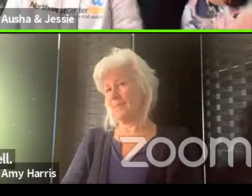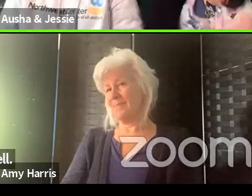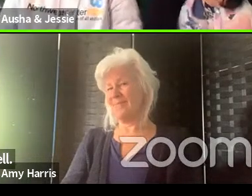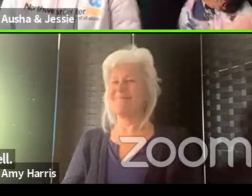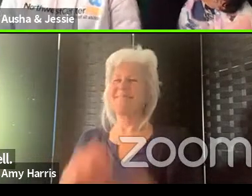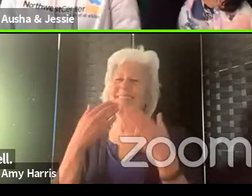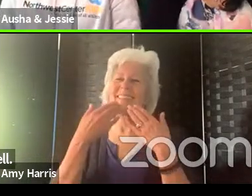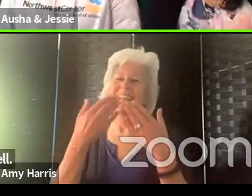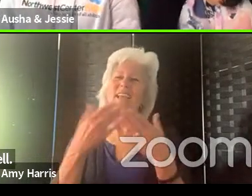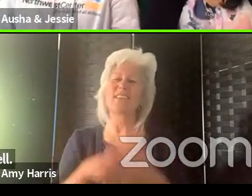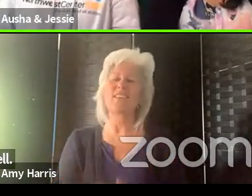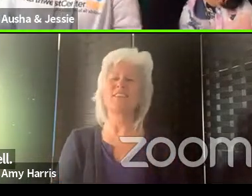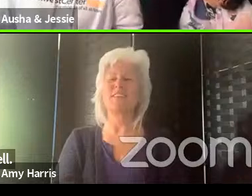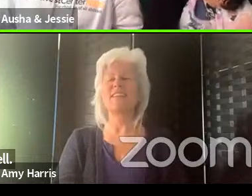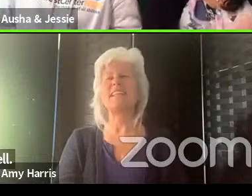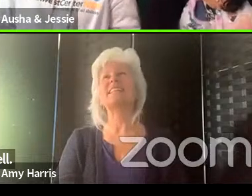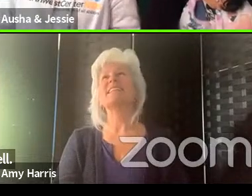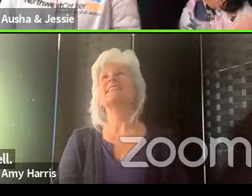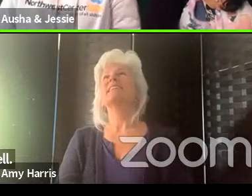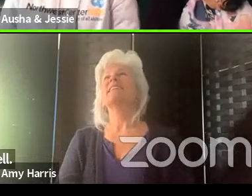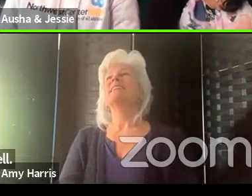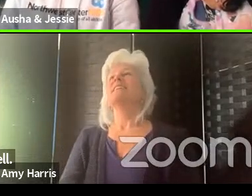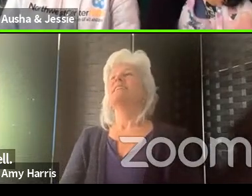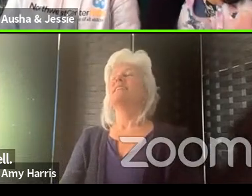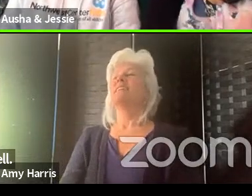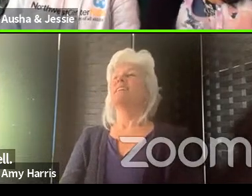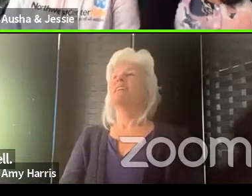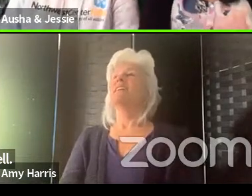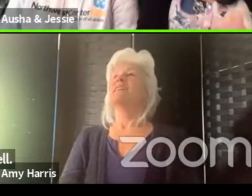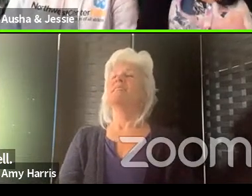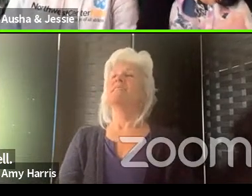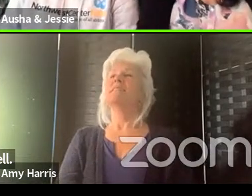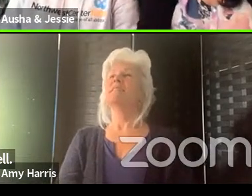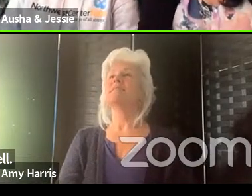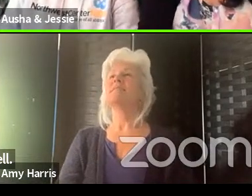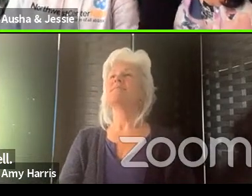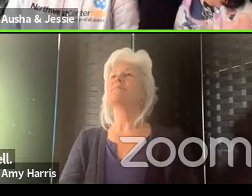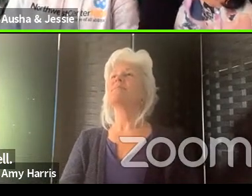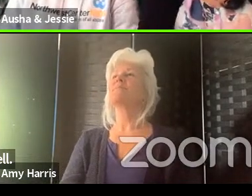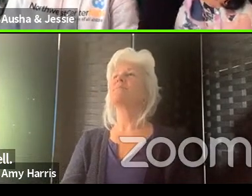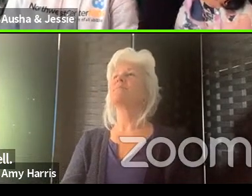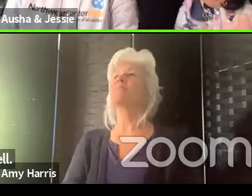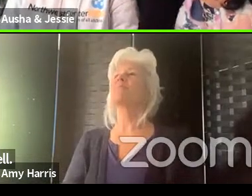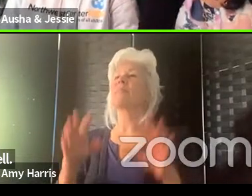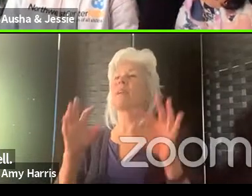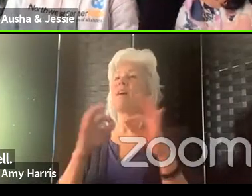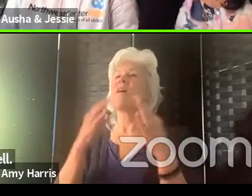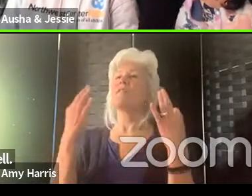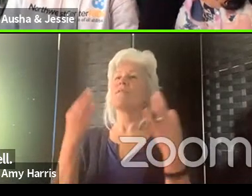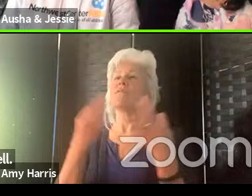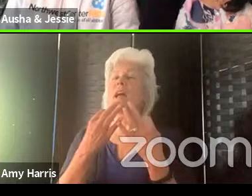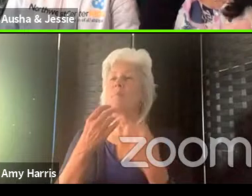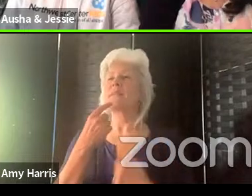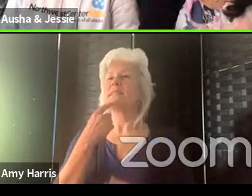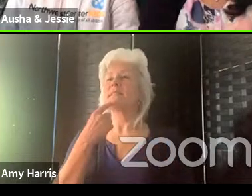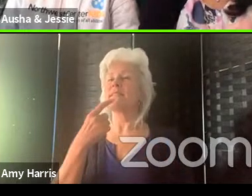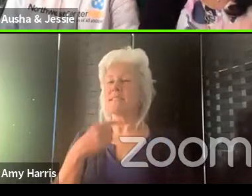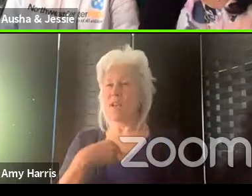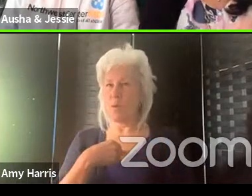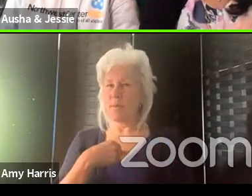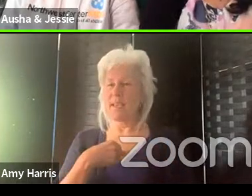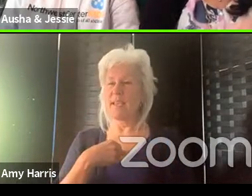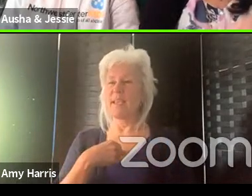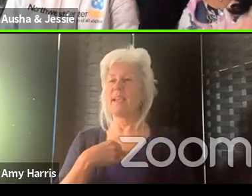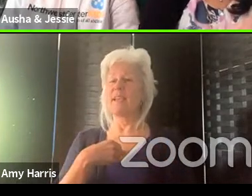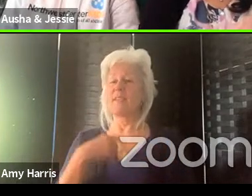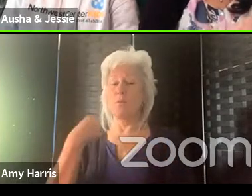Thank you, Laura. I hear from families that families at Northwest Center receive what we